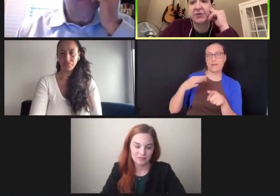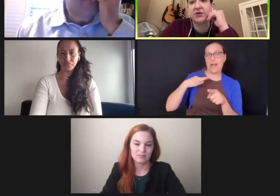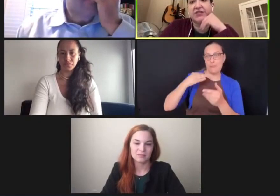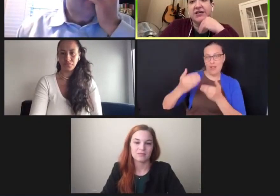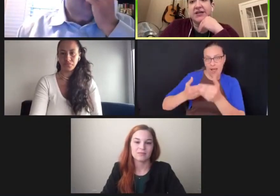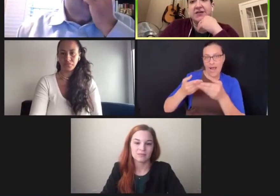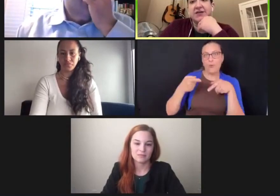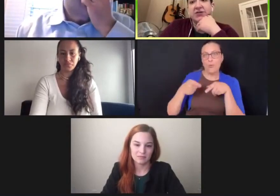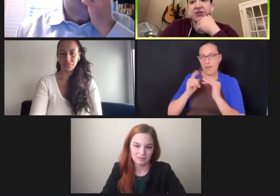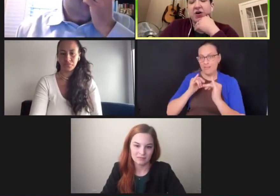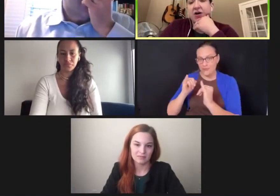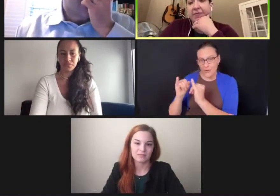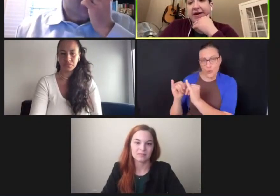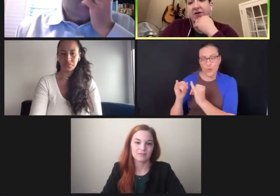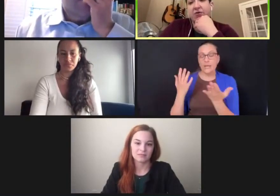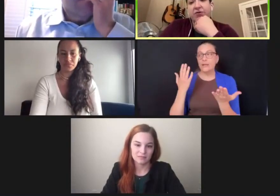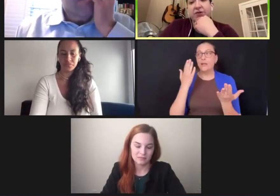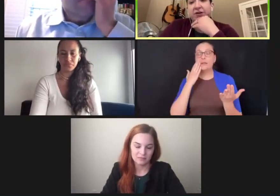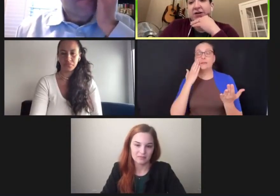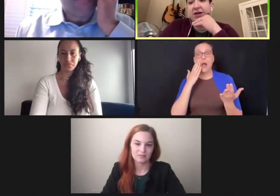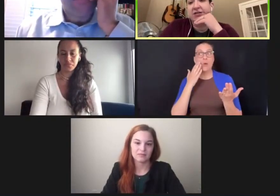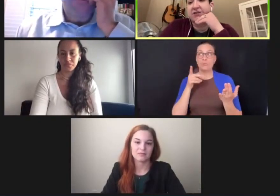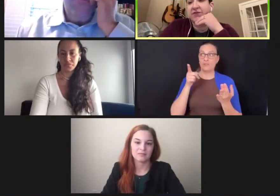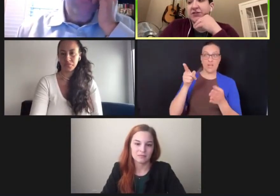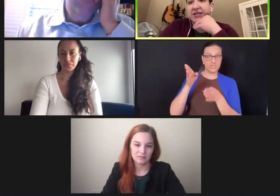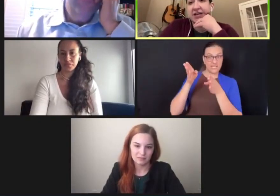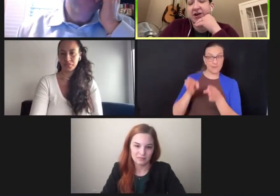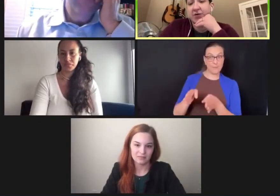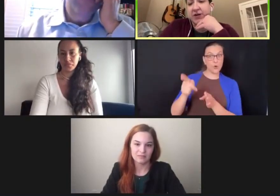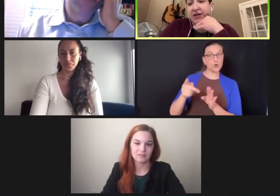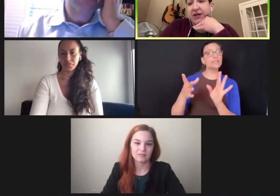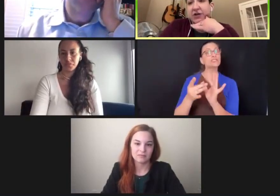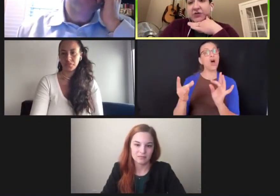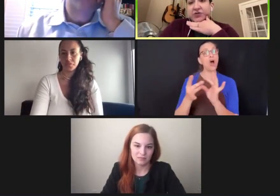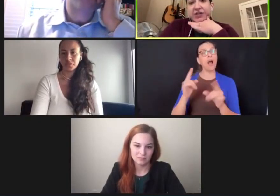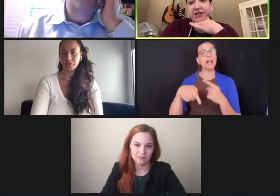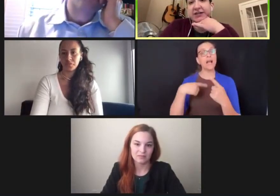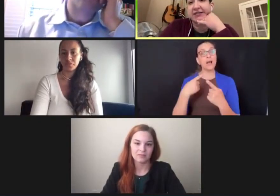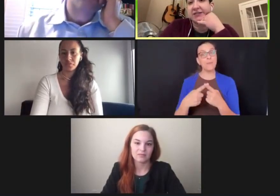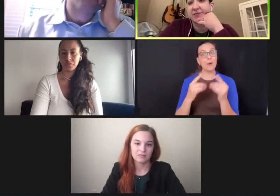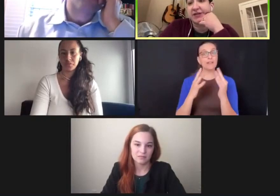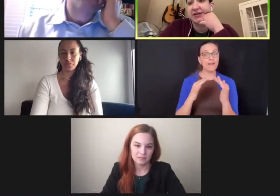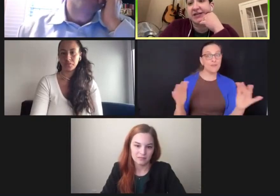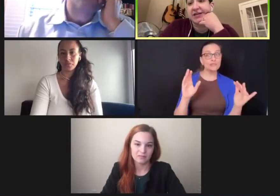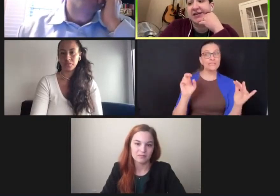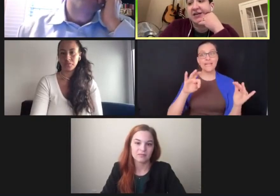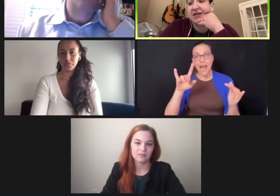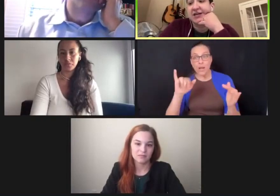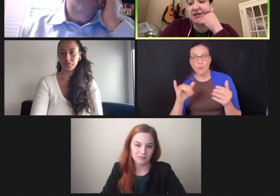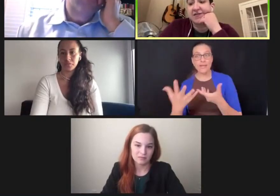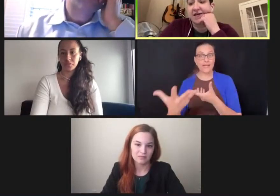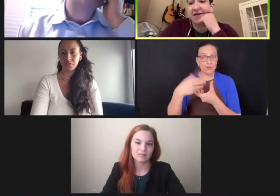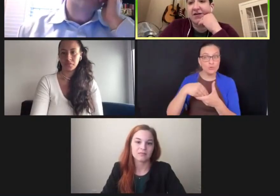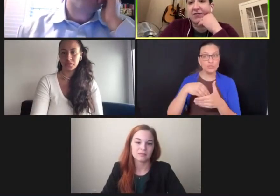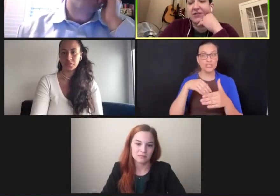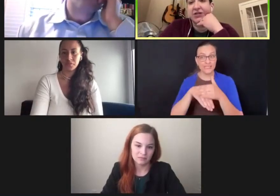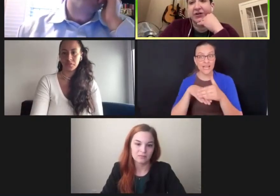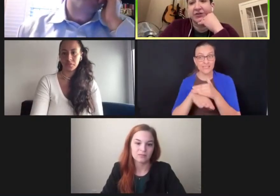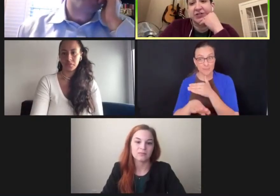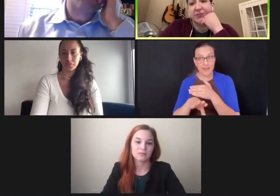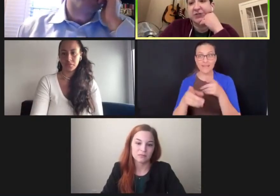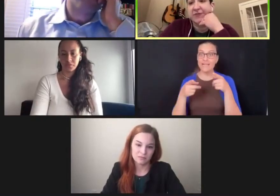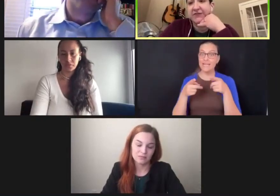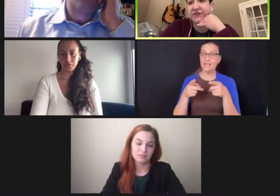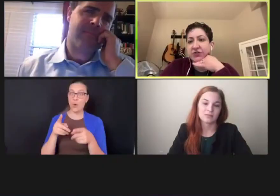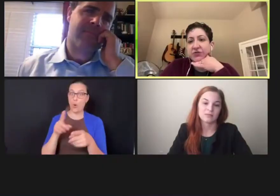Does the person talk about diversity, equity, inclusion, accessibility in their